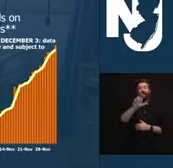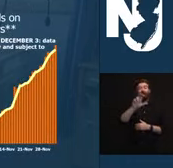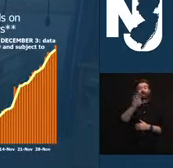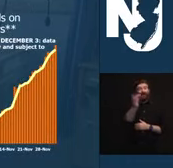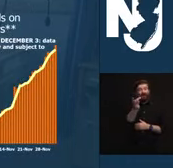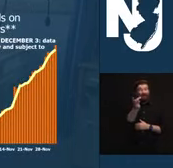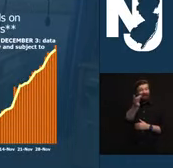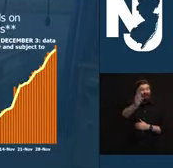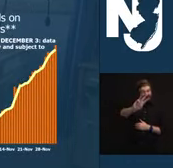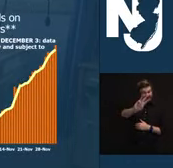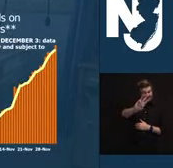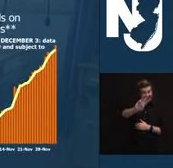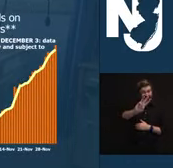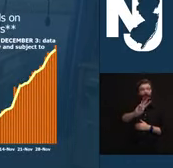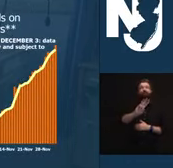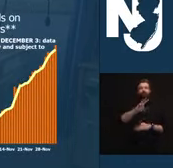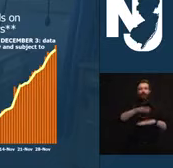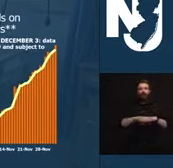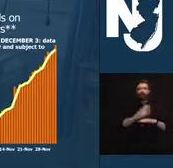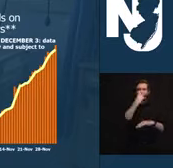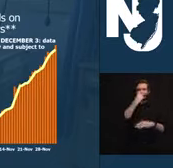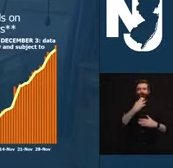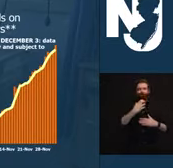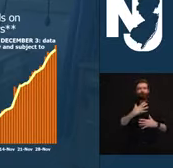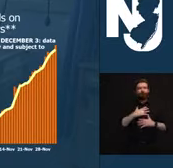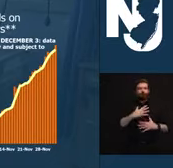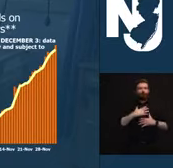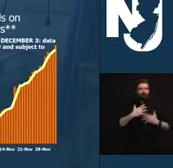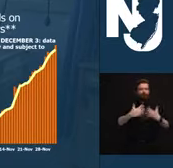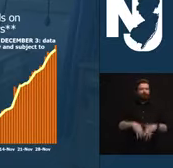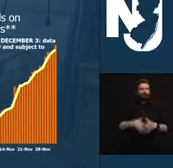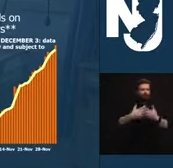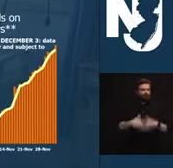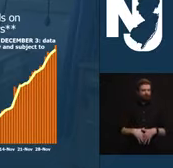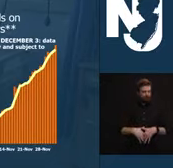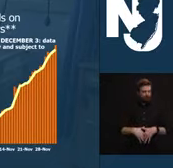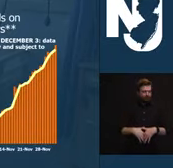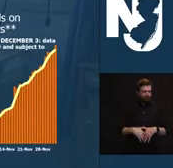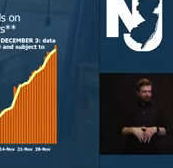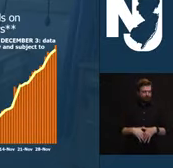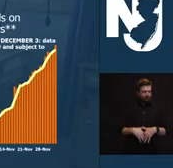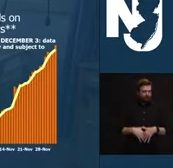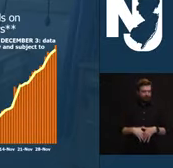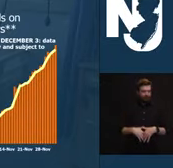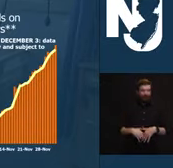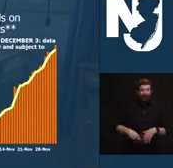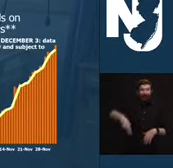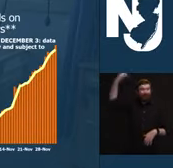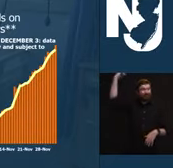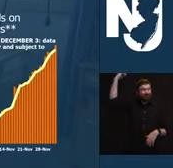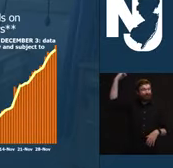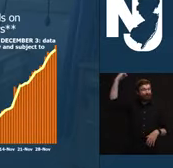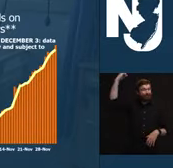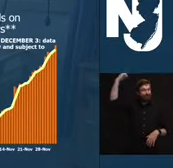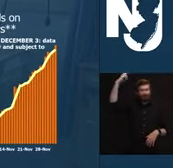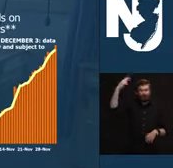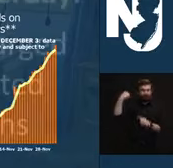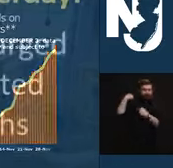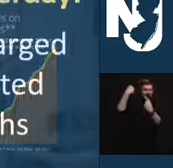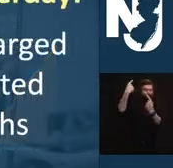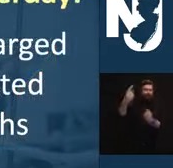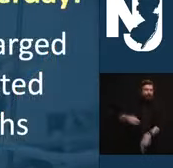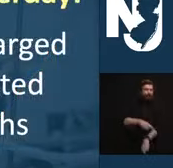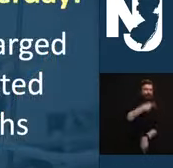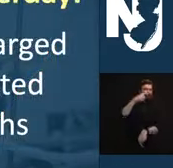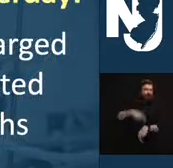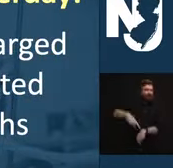think, Tina, that is the highest percentage of folks in intensive care in many months. Discharges